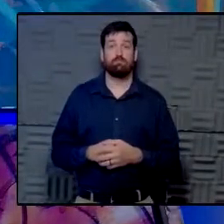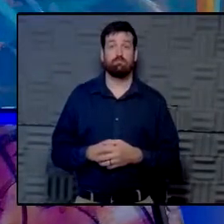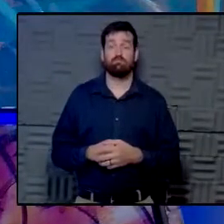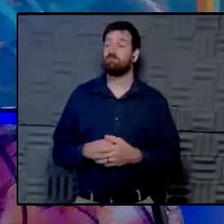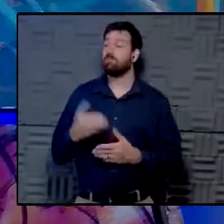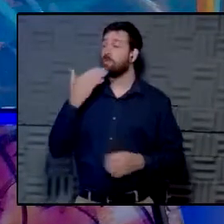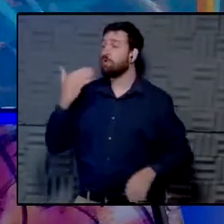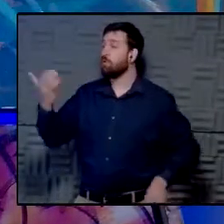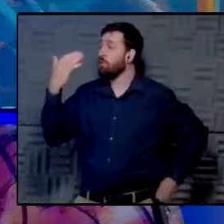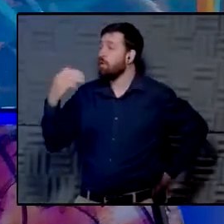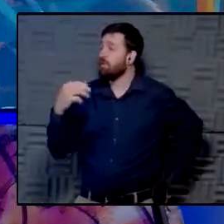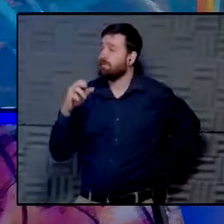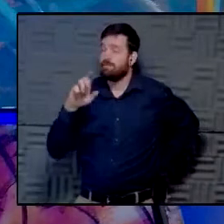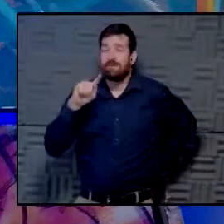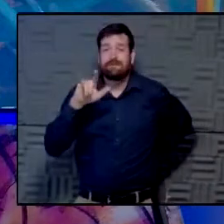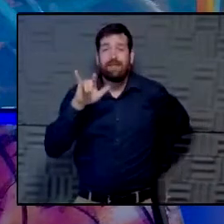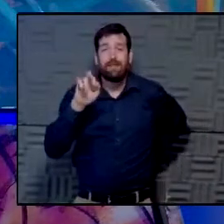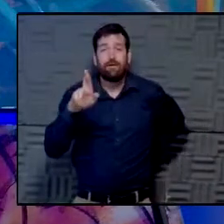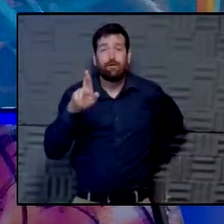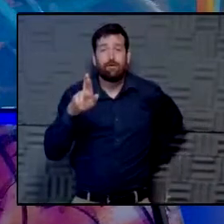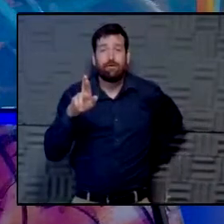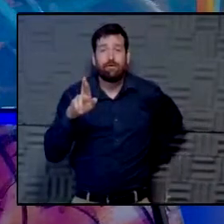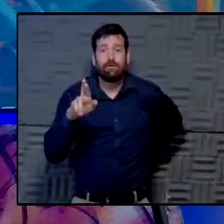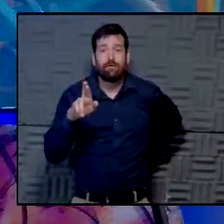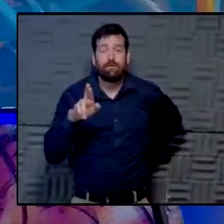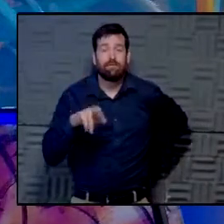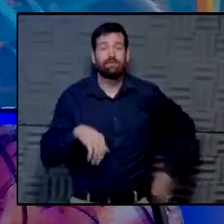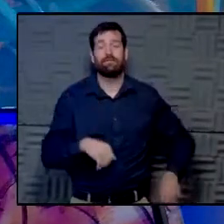Hi, good morning, Doc Hawkins. Taylor from Channel 41. Hey, Taylor.